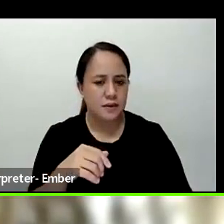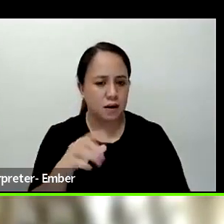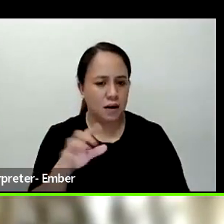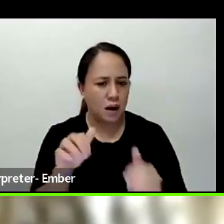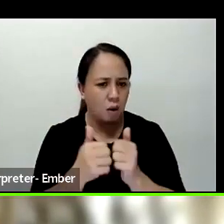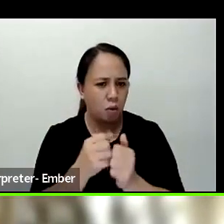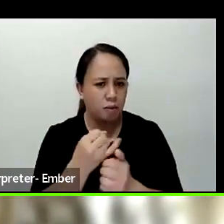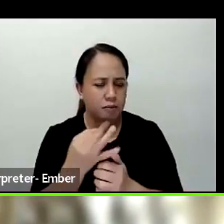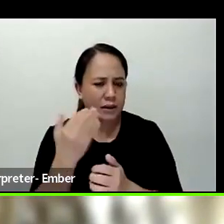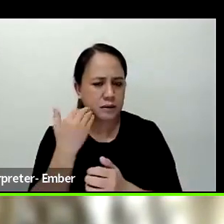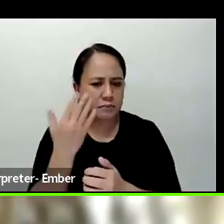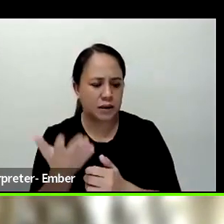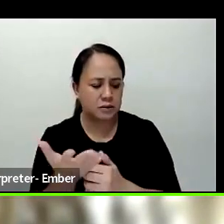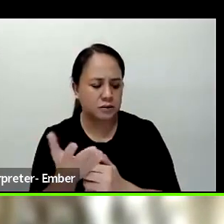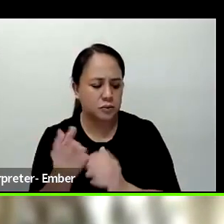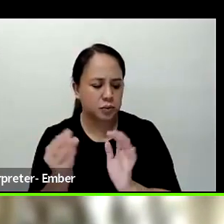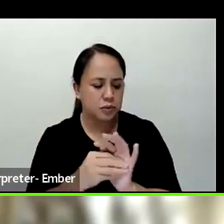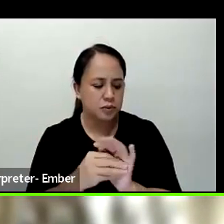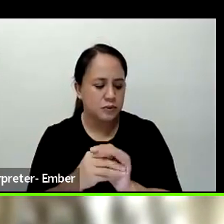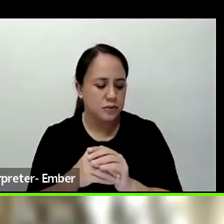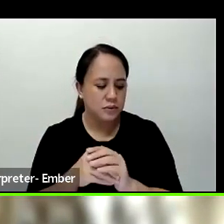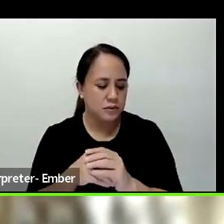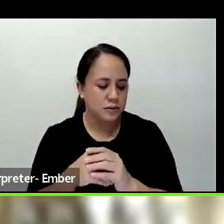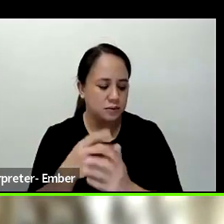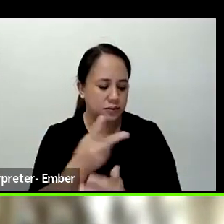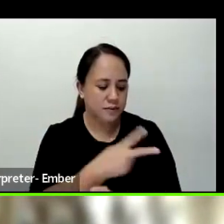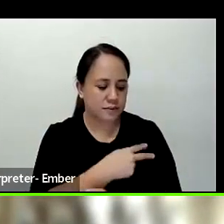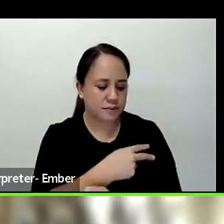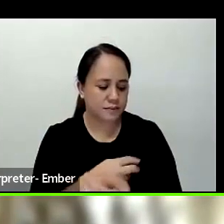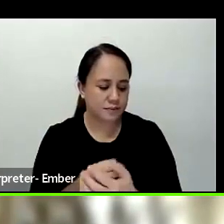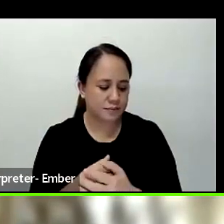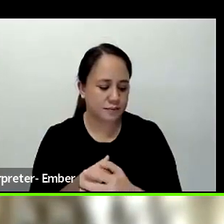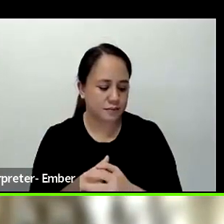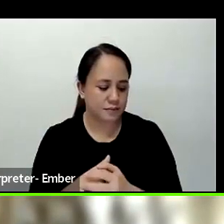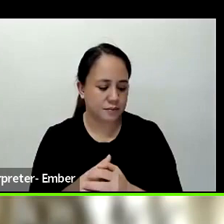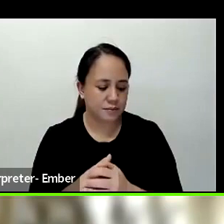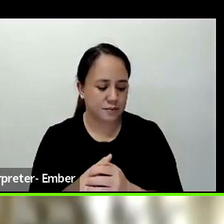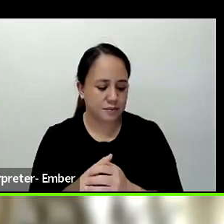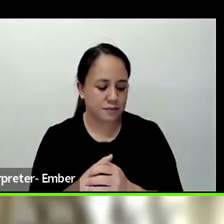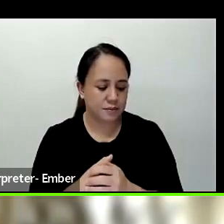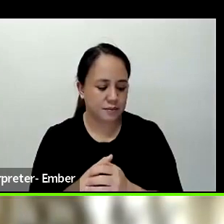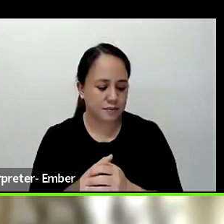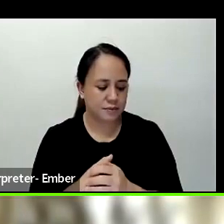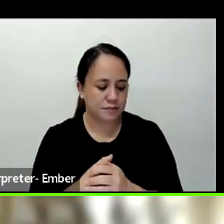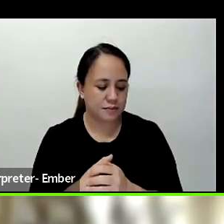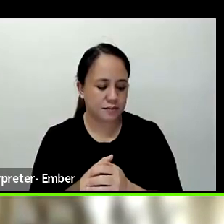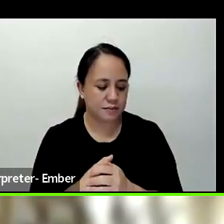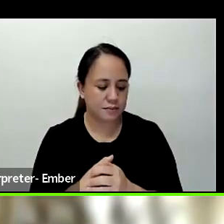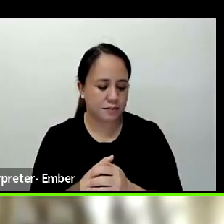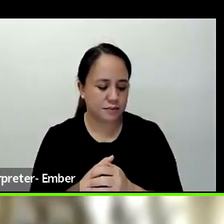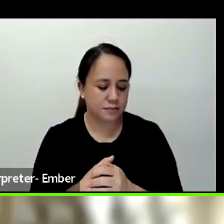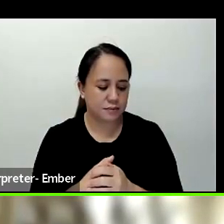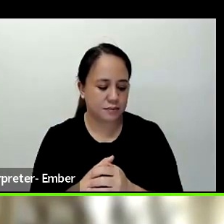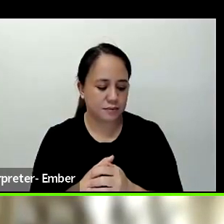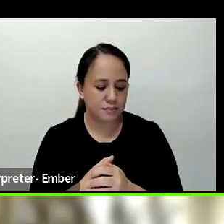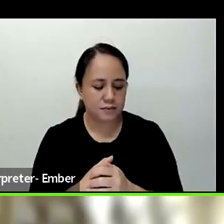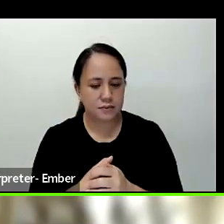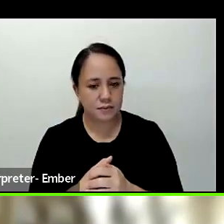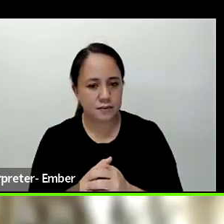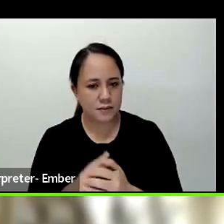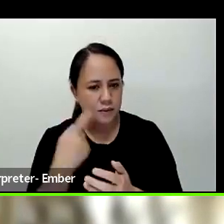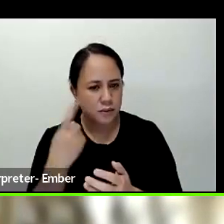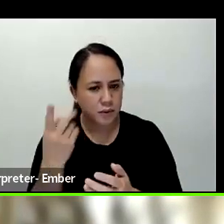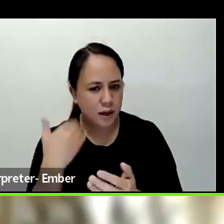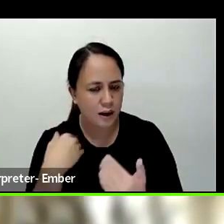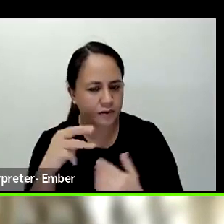many deaths were averted because of vaccination. That's the one of the reasons also why I asked Nico. They did